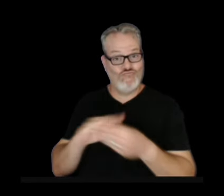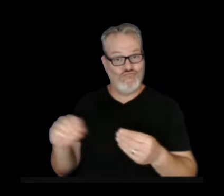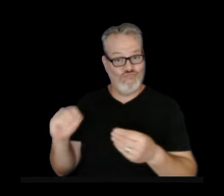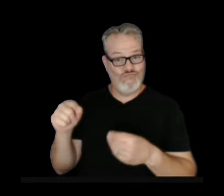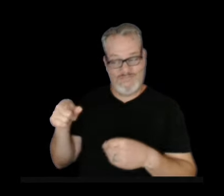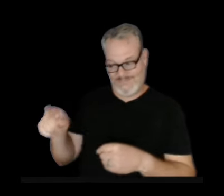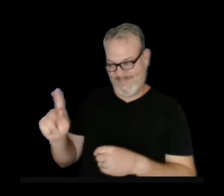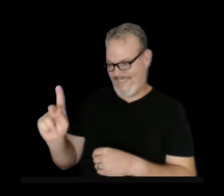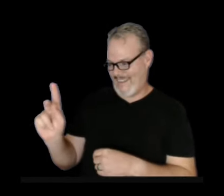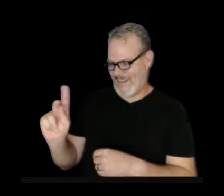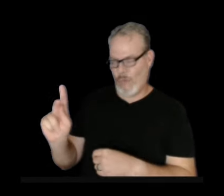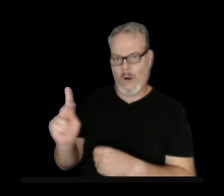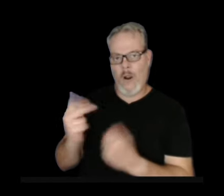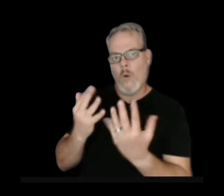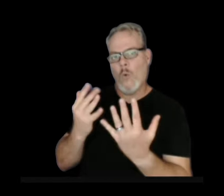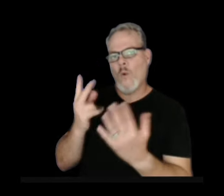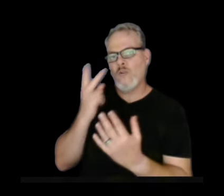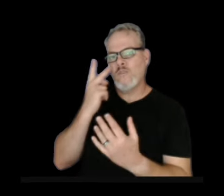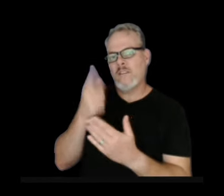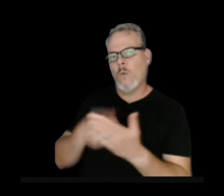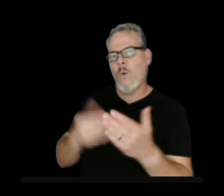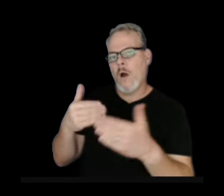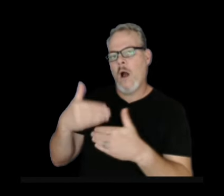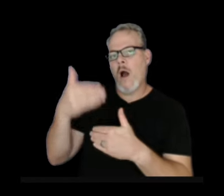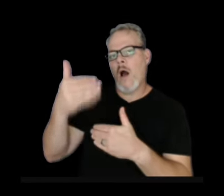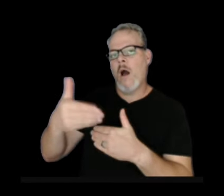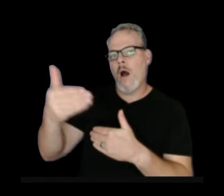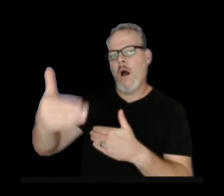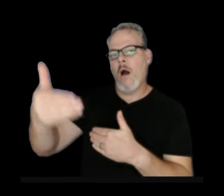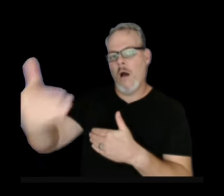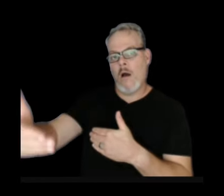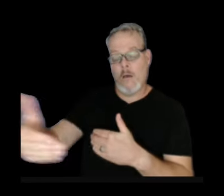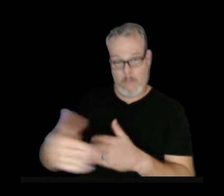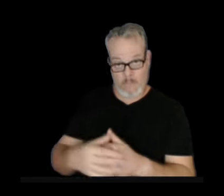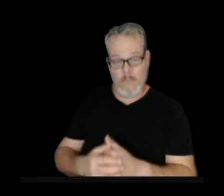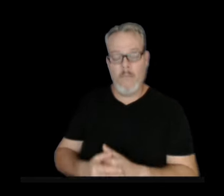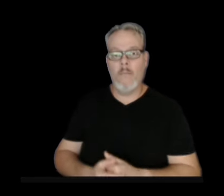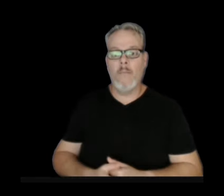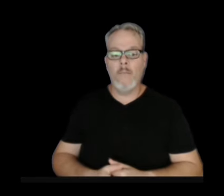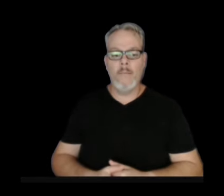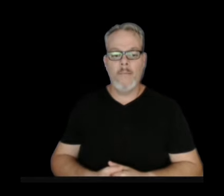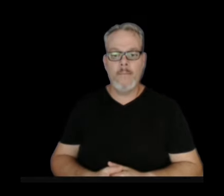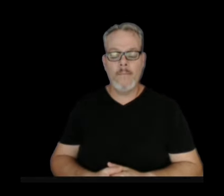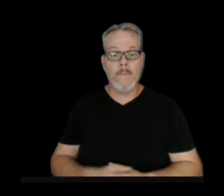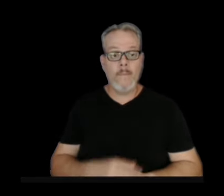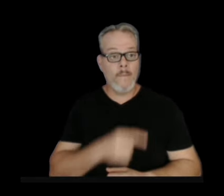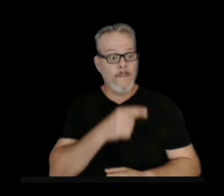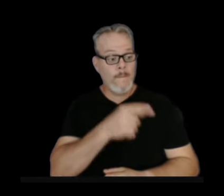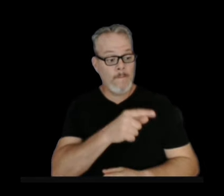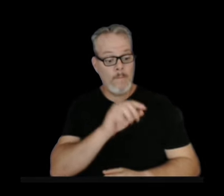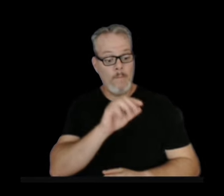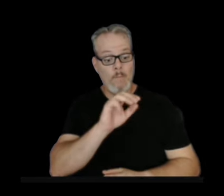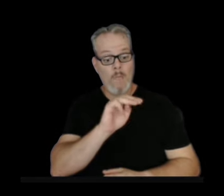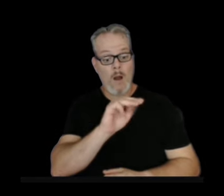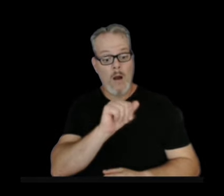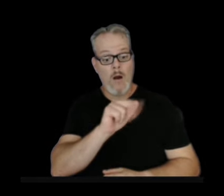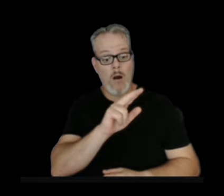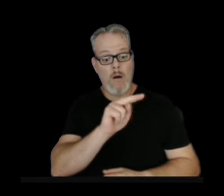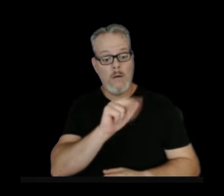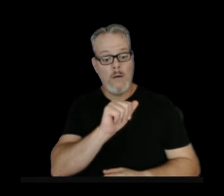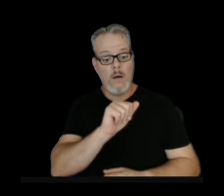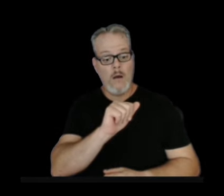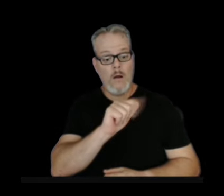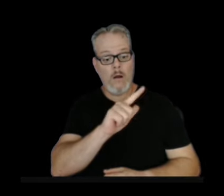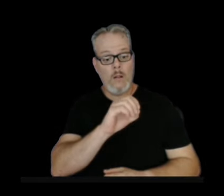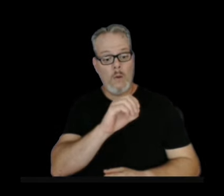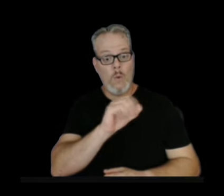next development and we'll see what comes next. Mauna Loa is also quiet. Here are earthquakes at the